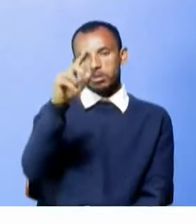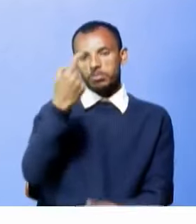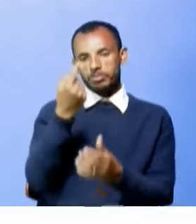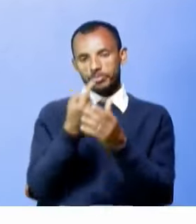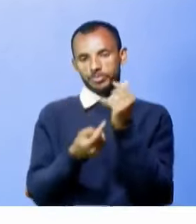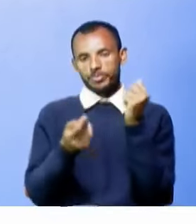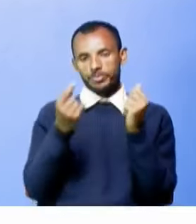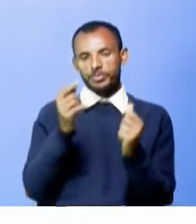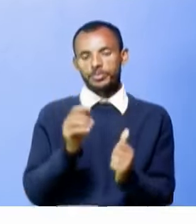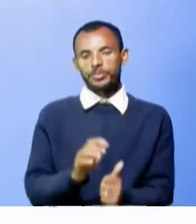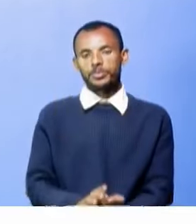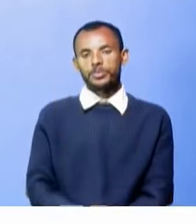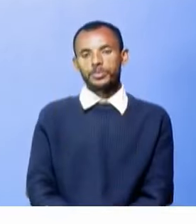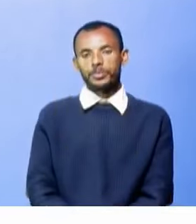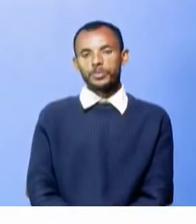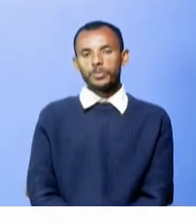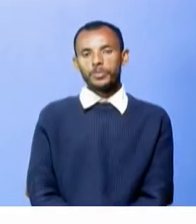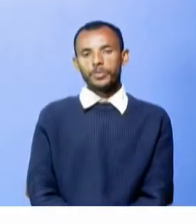From the cards.